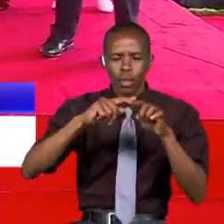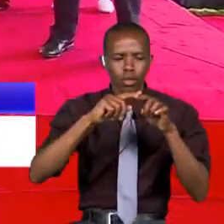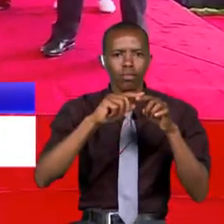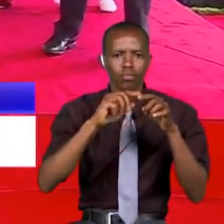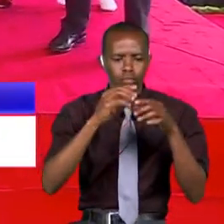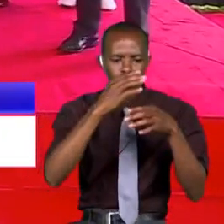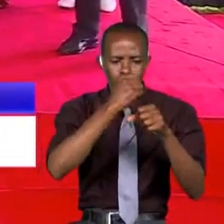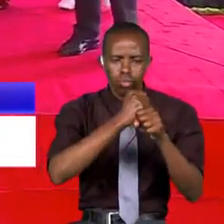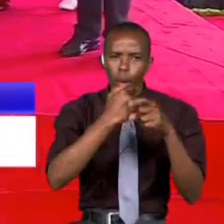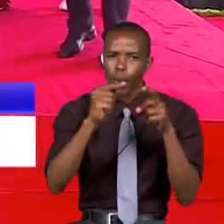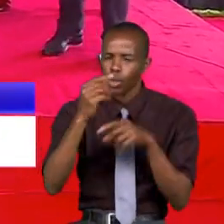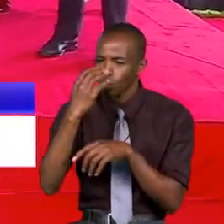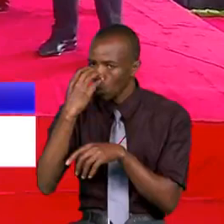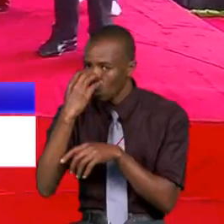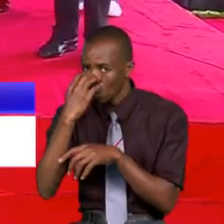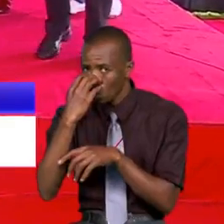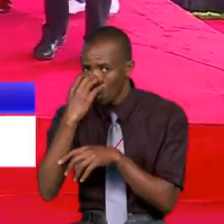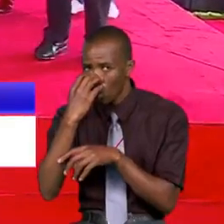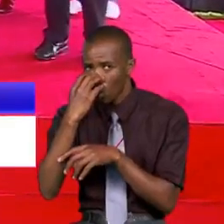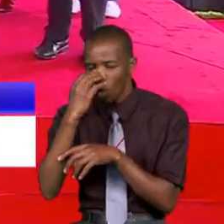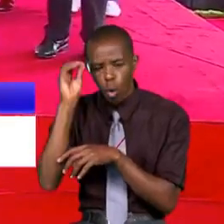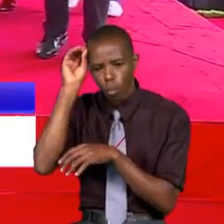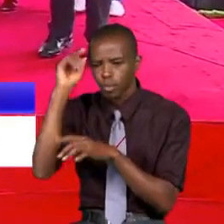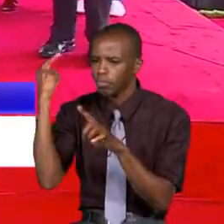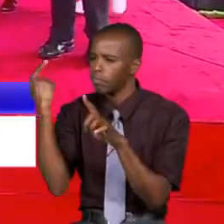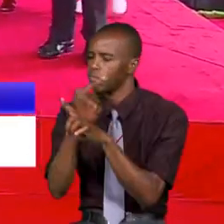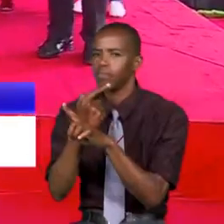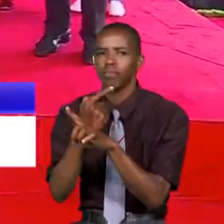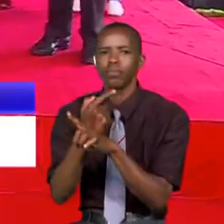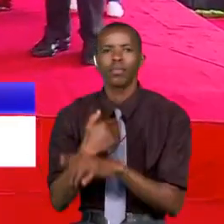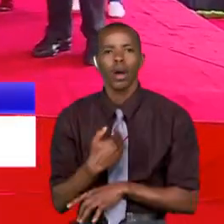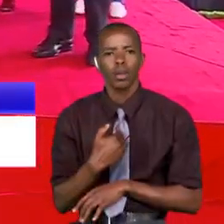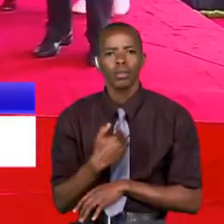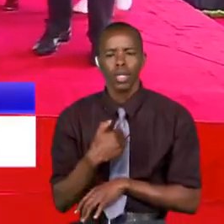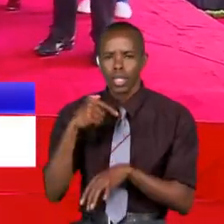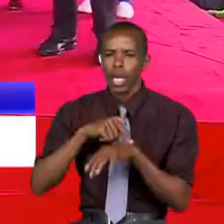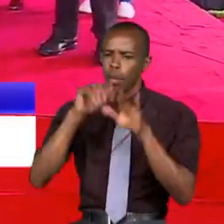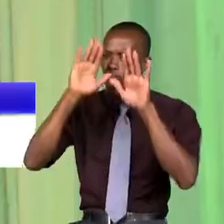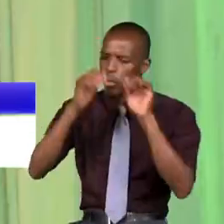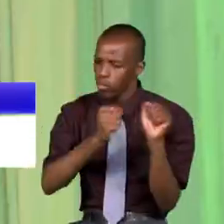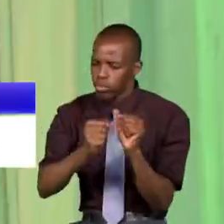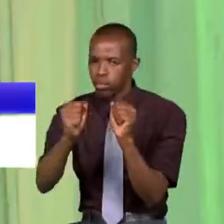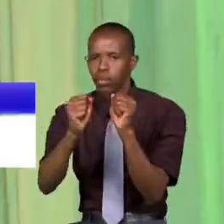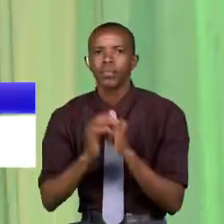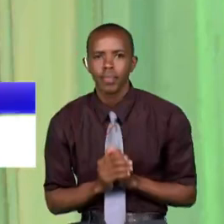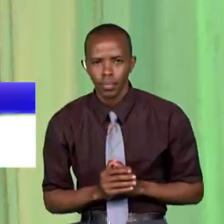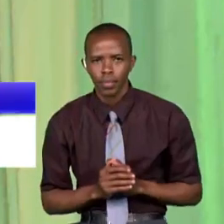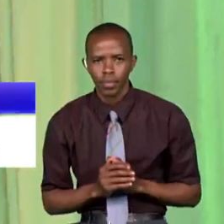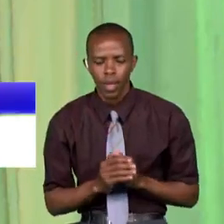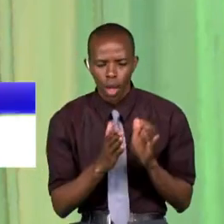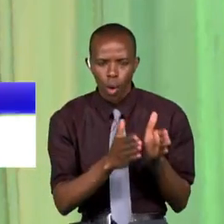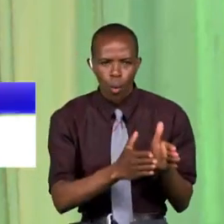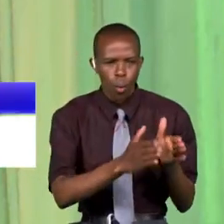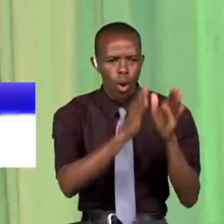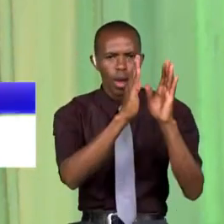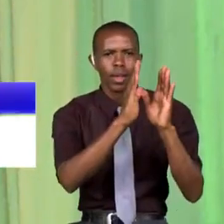but Deputy President William Ruto has a different opinion when it comes to his campaign strategy. Si njia ni